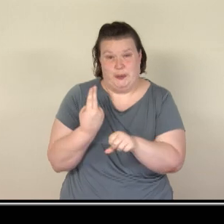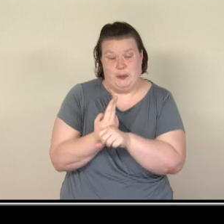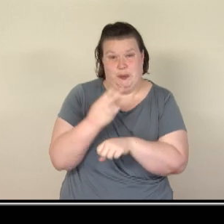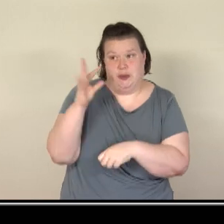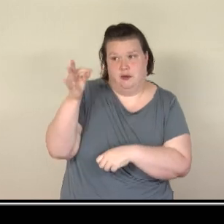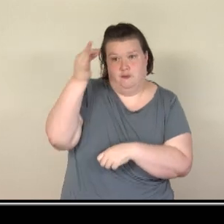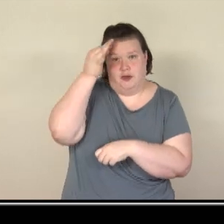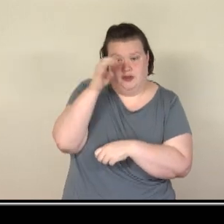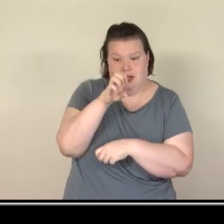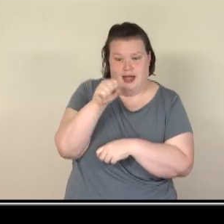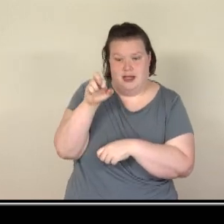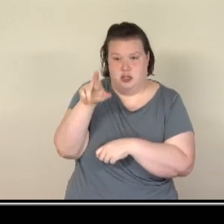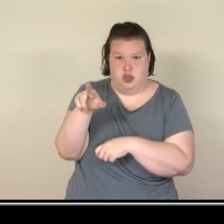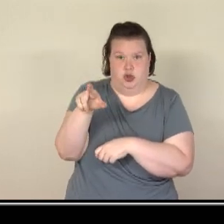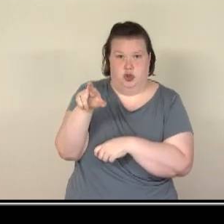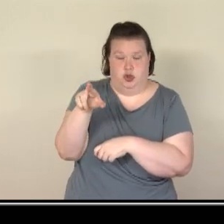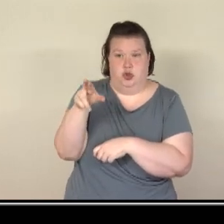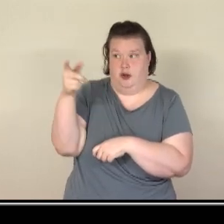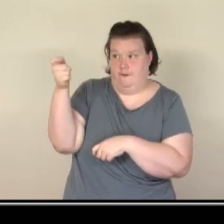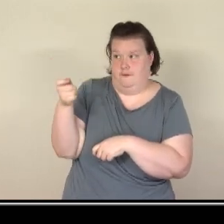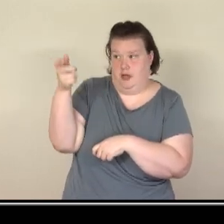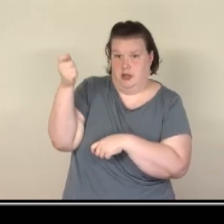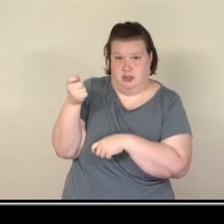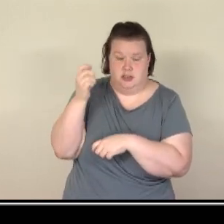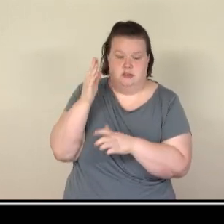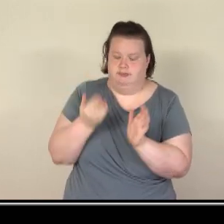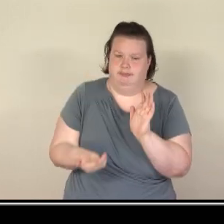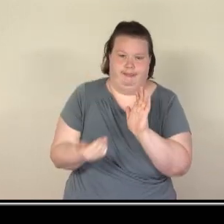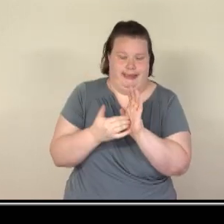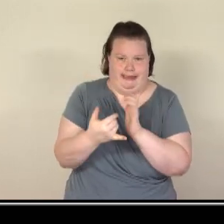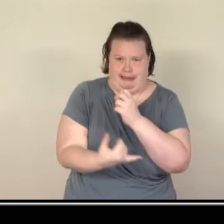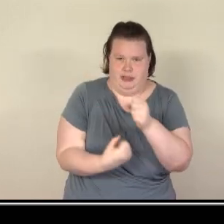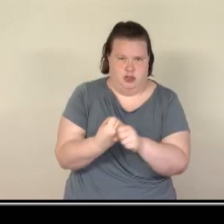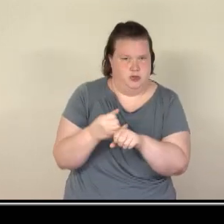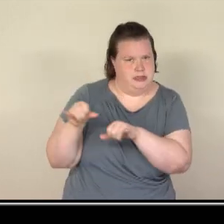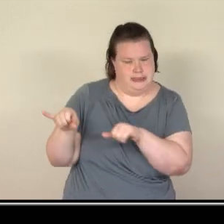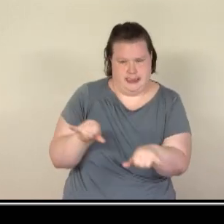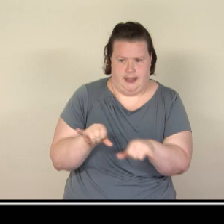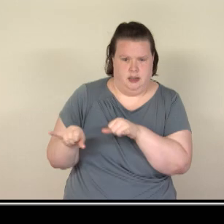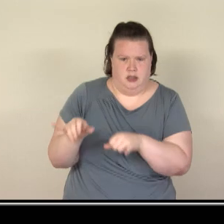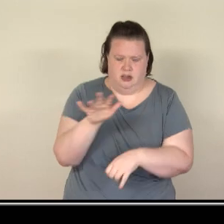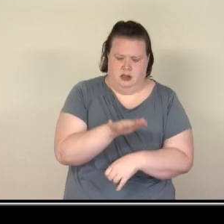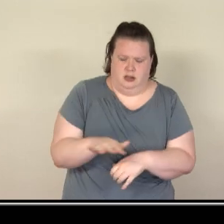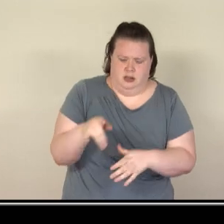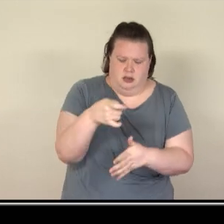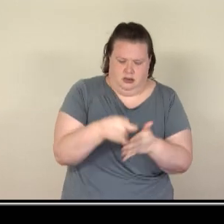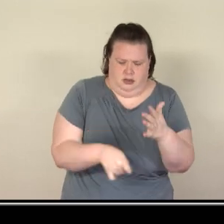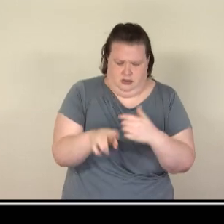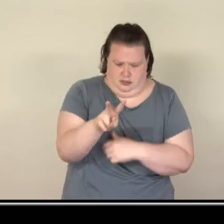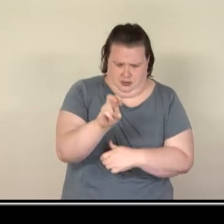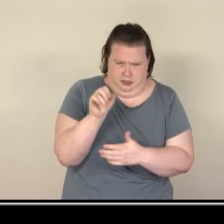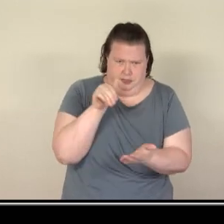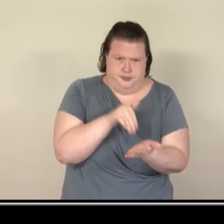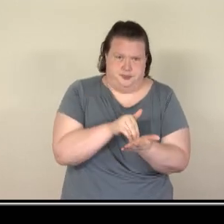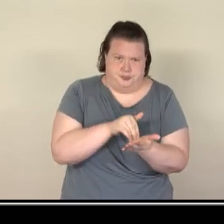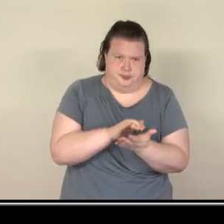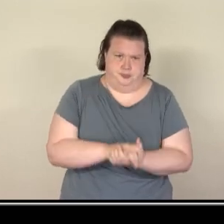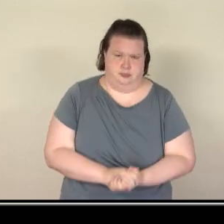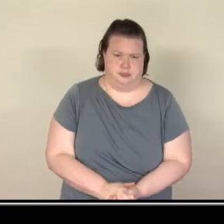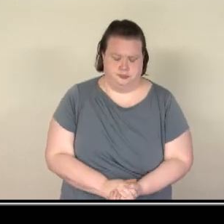ESSER funds. We'll use the same funding source again this year, about $200,000, I believe, to pay for these